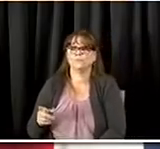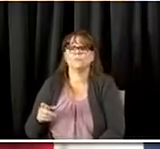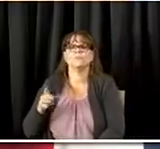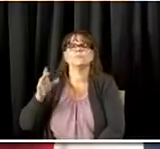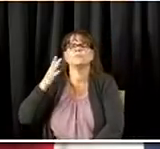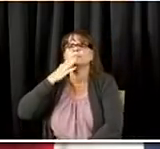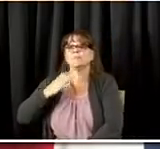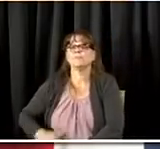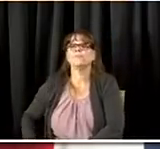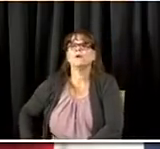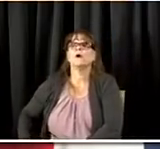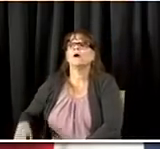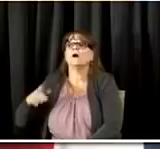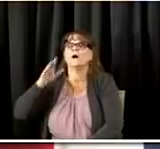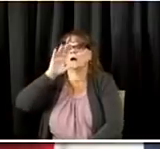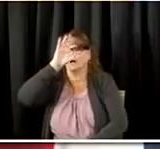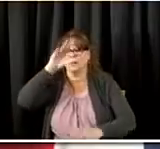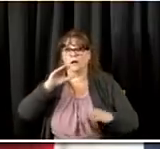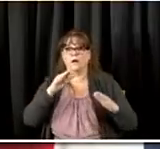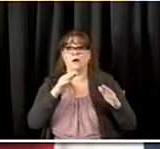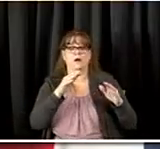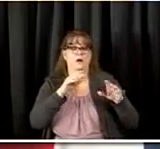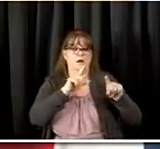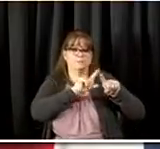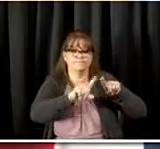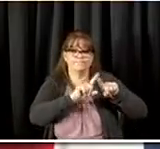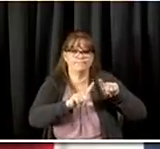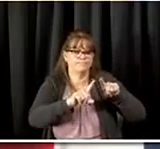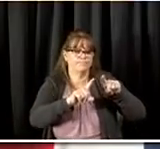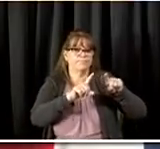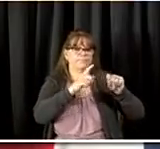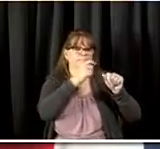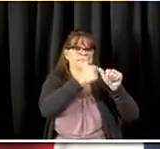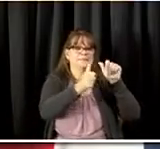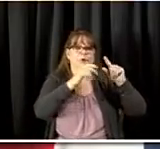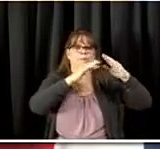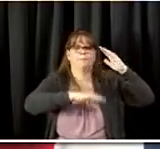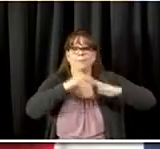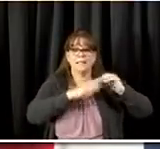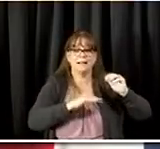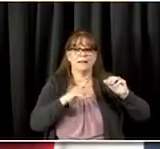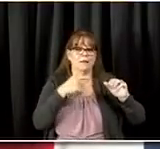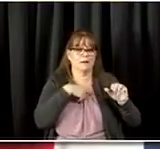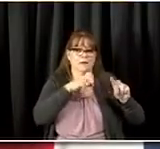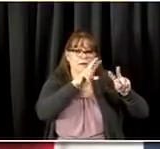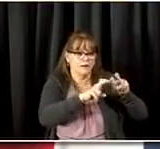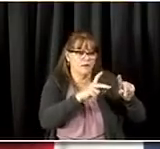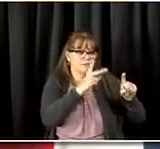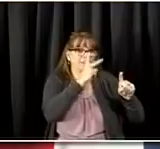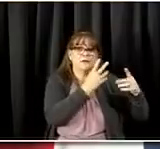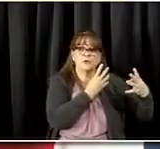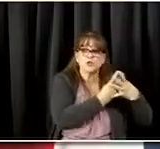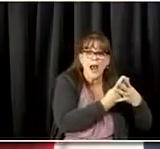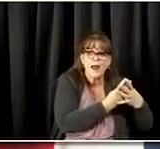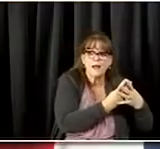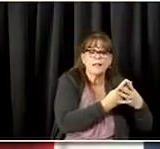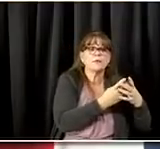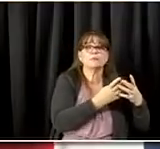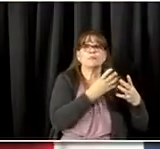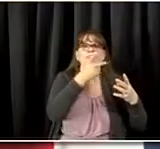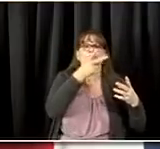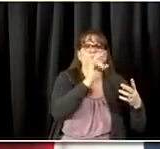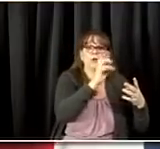all types, and that absolutely applies to outbreaks that are occurring in correctional settings, so whether that's jails or prisons. There's multiple